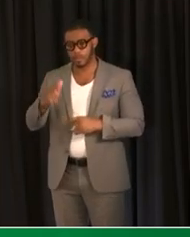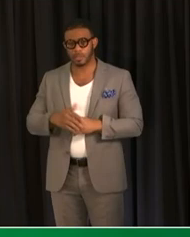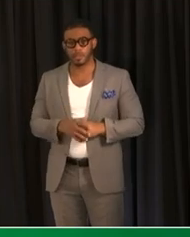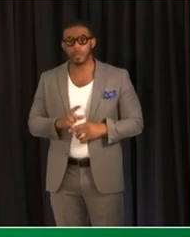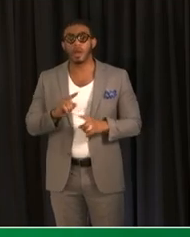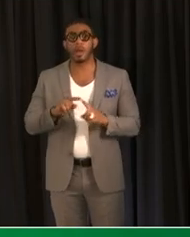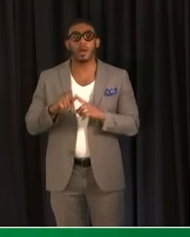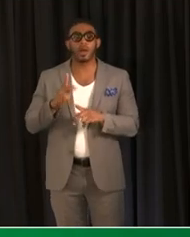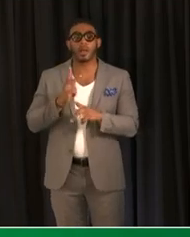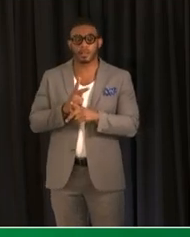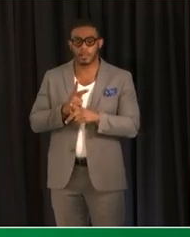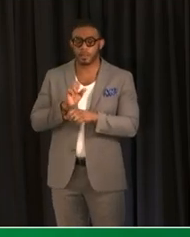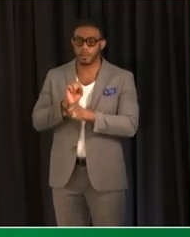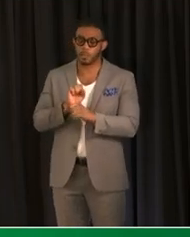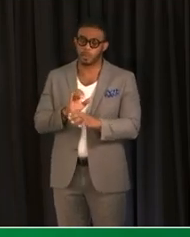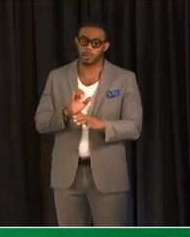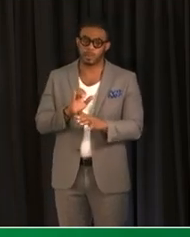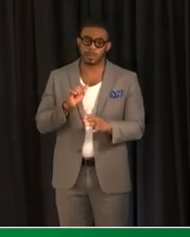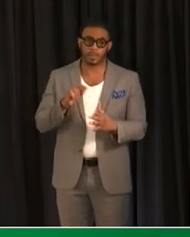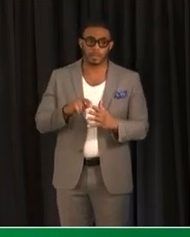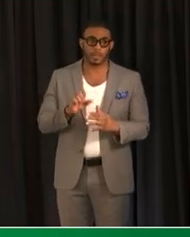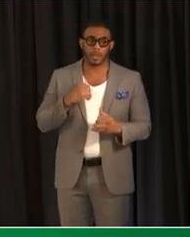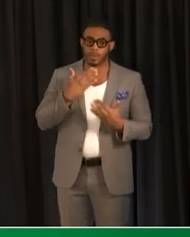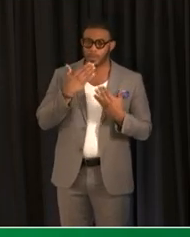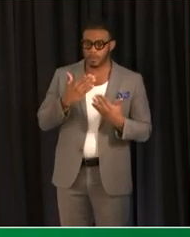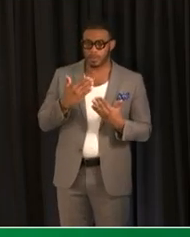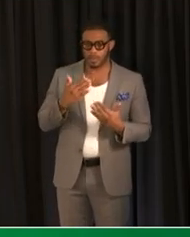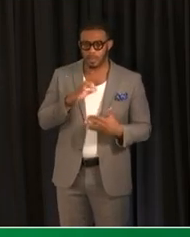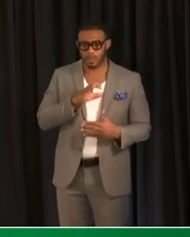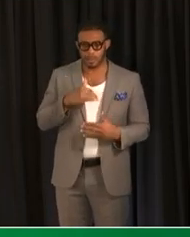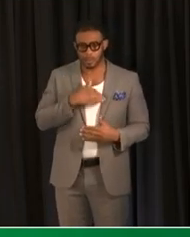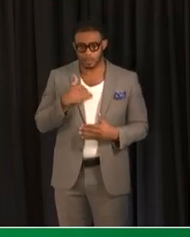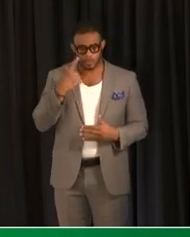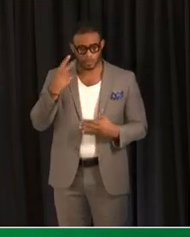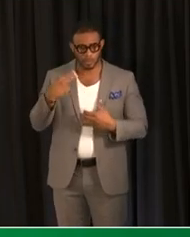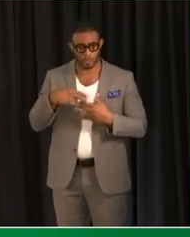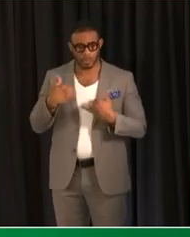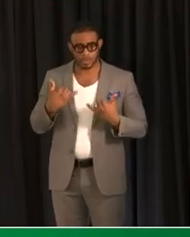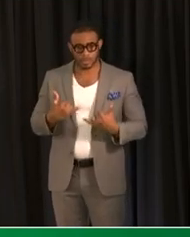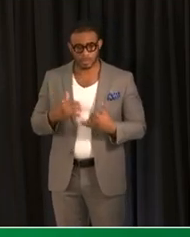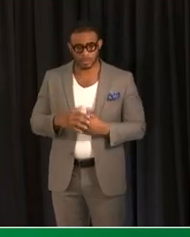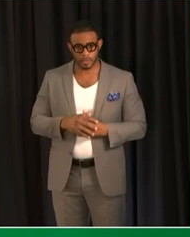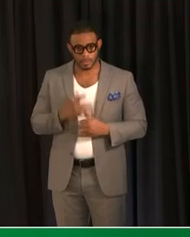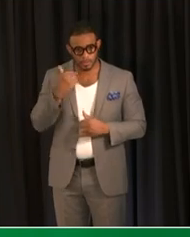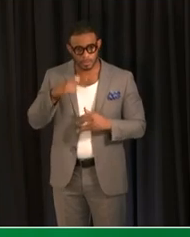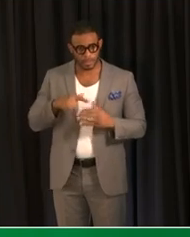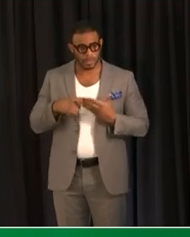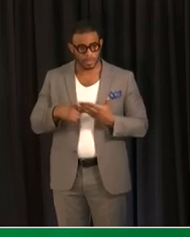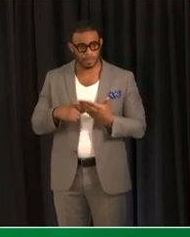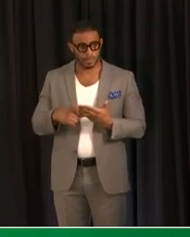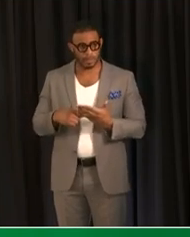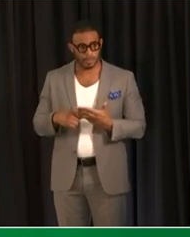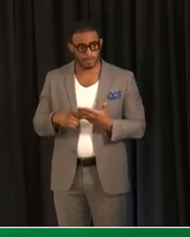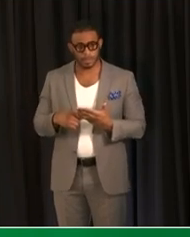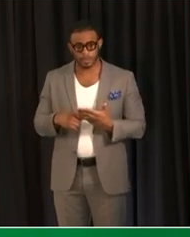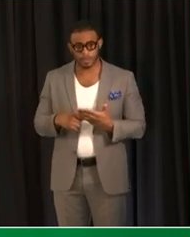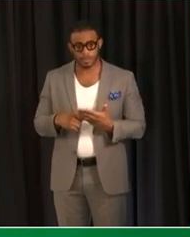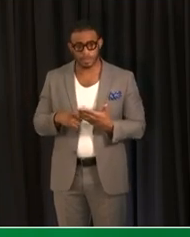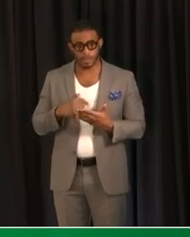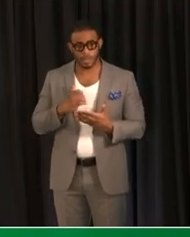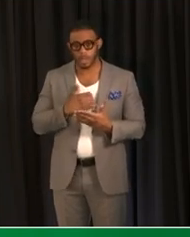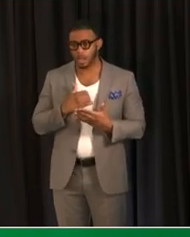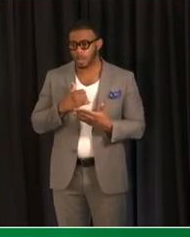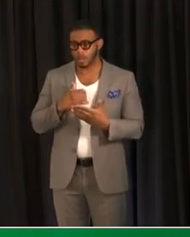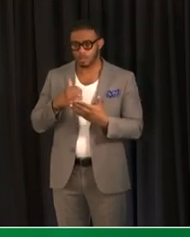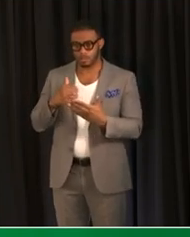later thrive, but also to keep their employees in place. So I want to thank the council members for joining us today for this conversation,